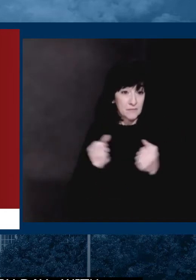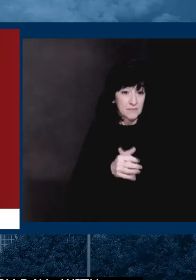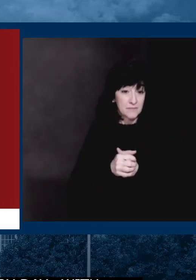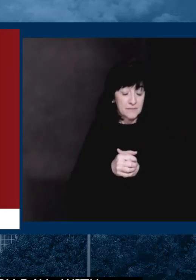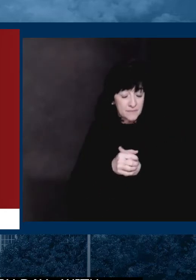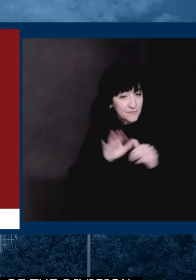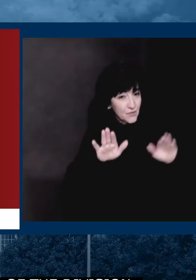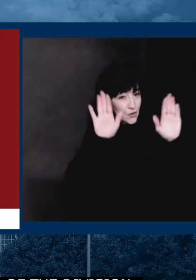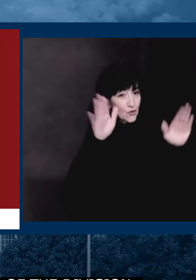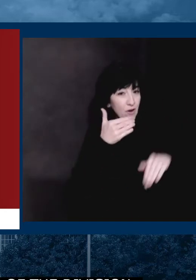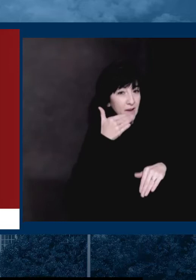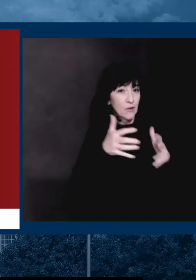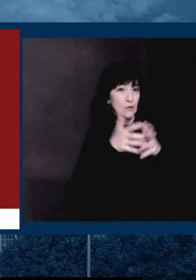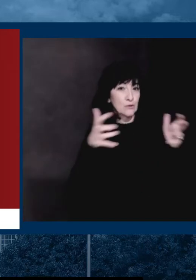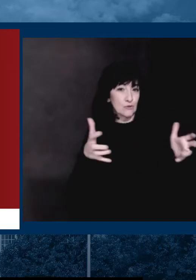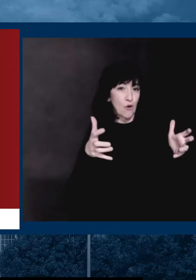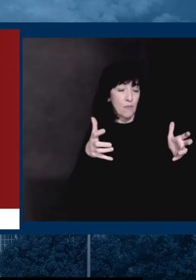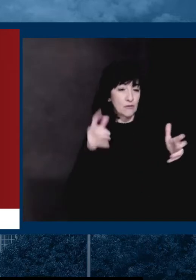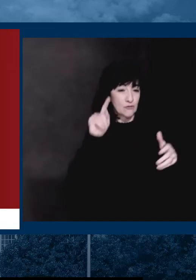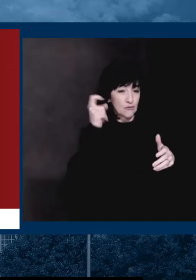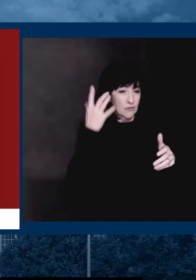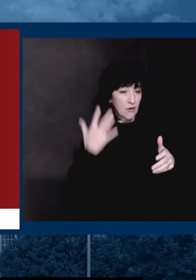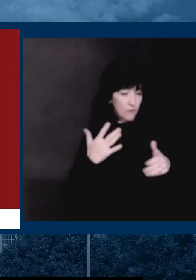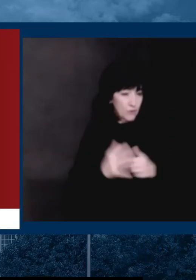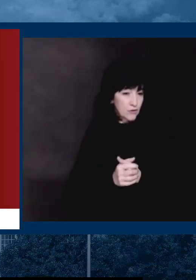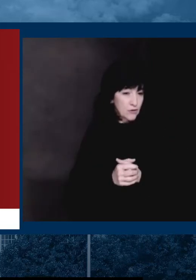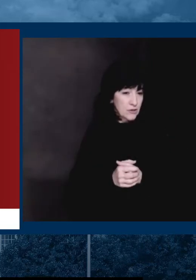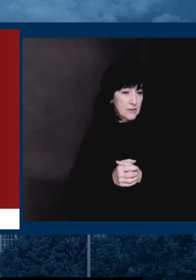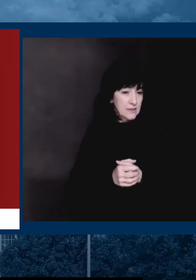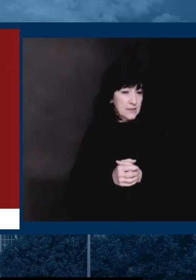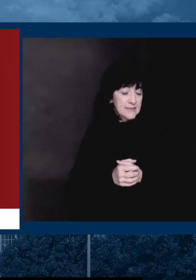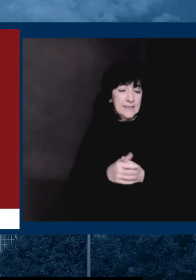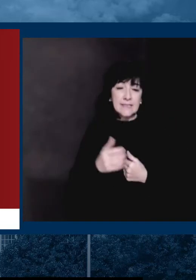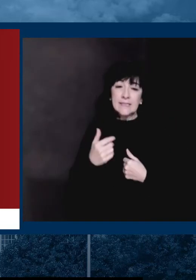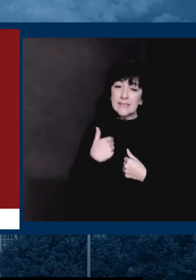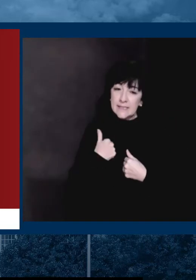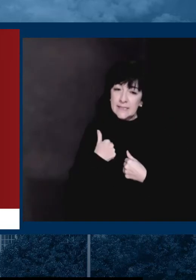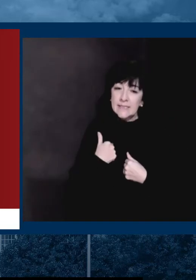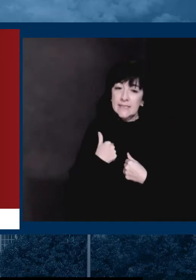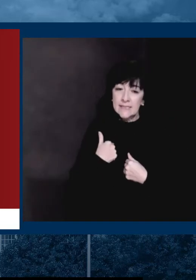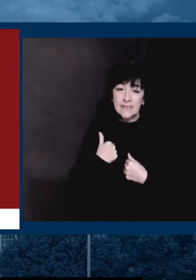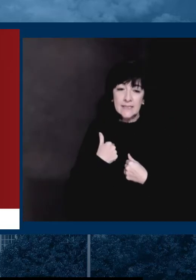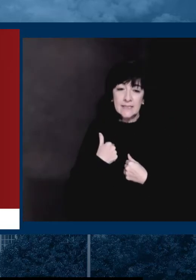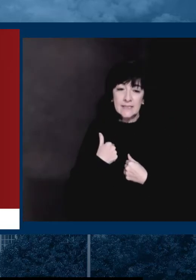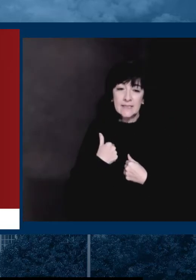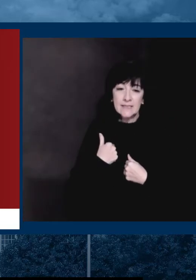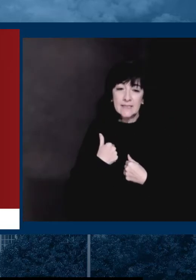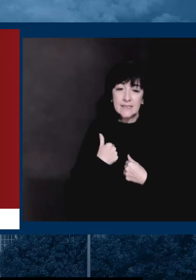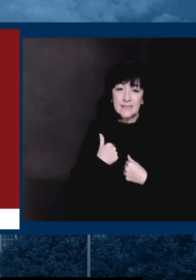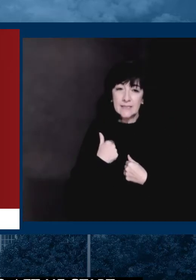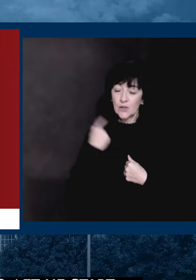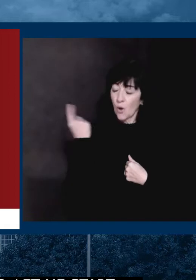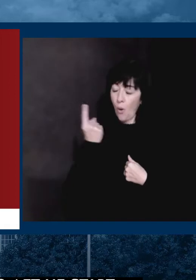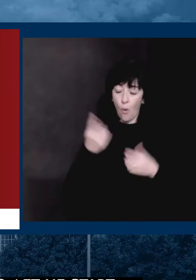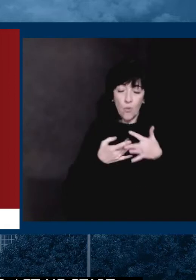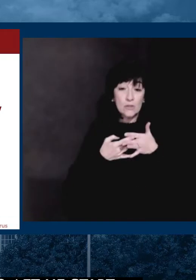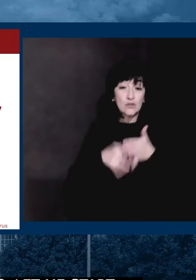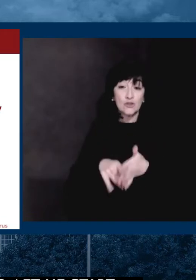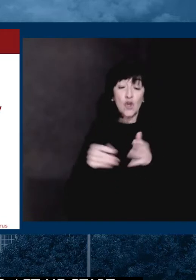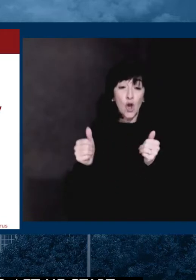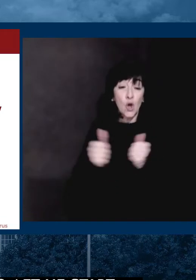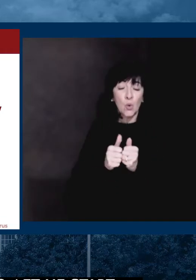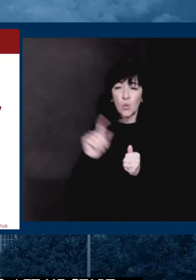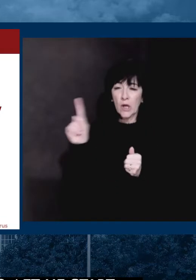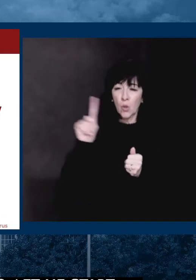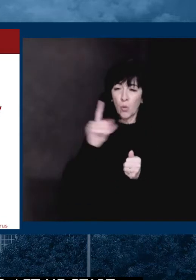Great, thank you so much, Governor. And as always, let me start briefly on areas of concern.